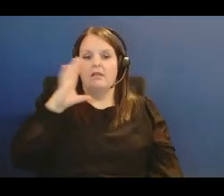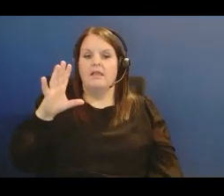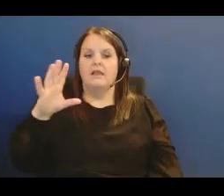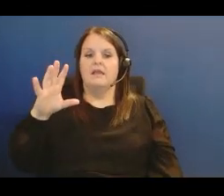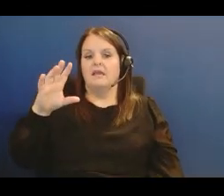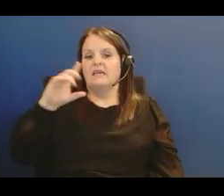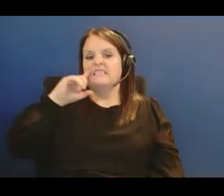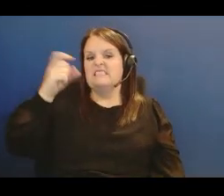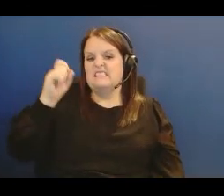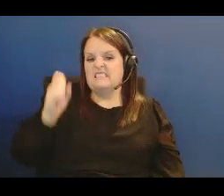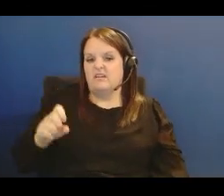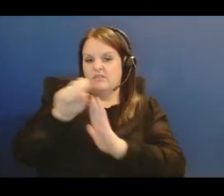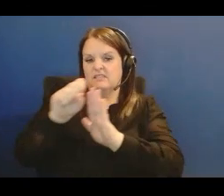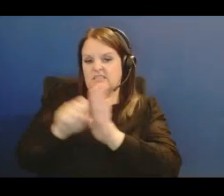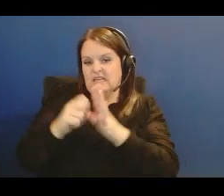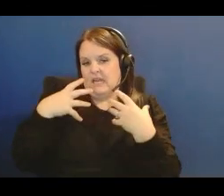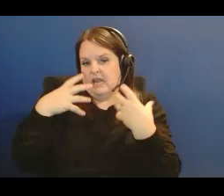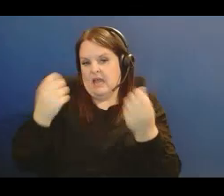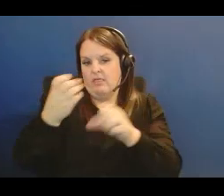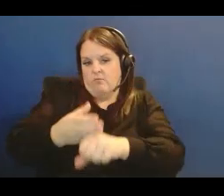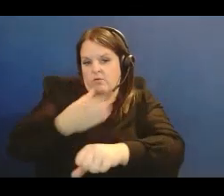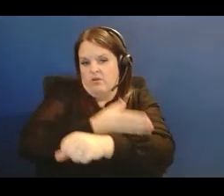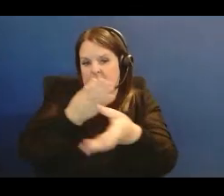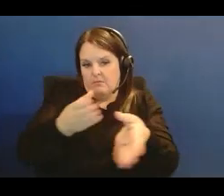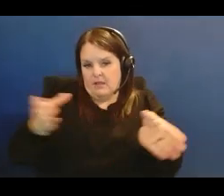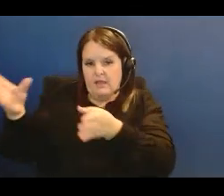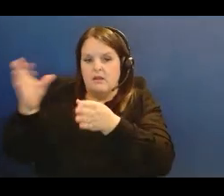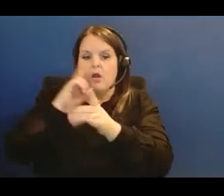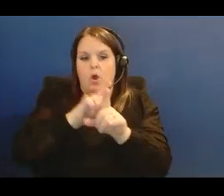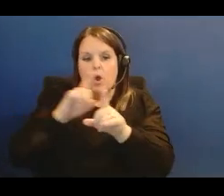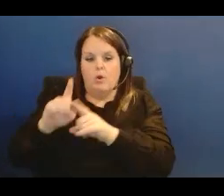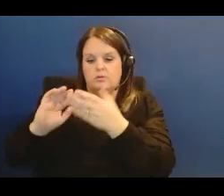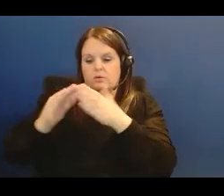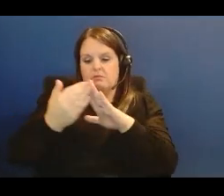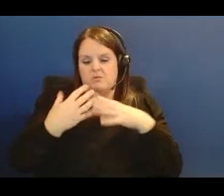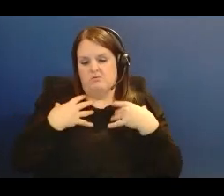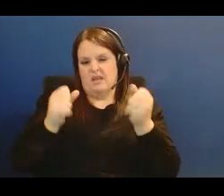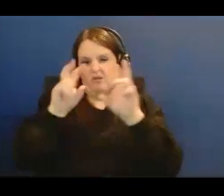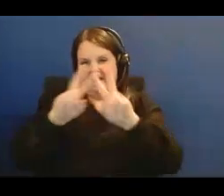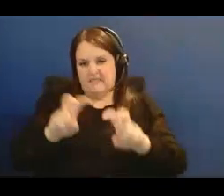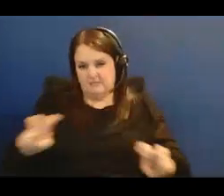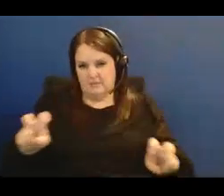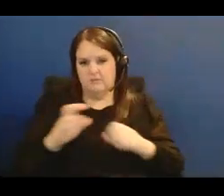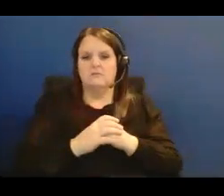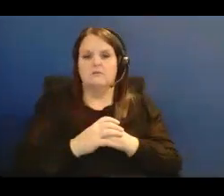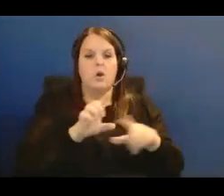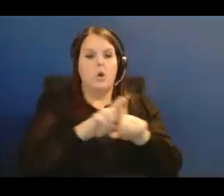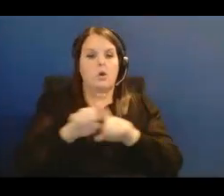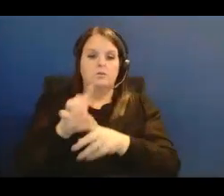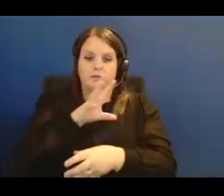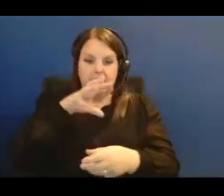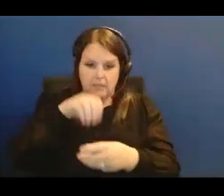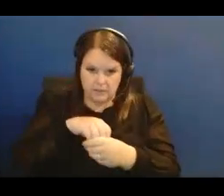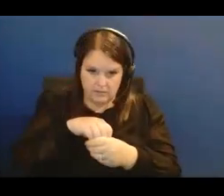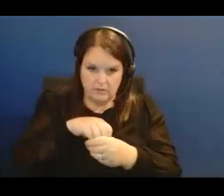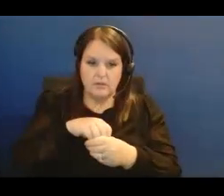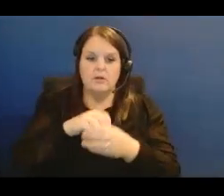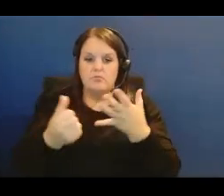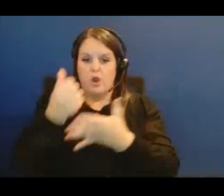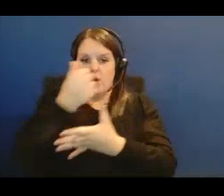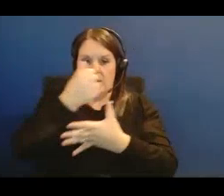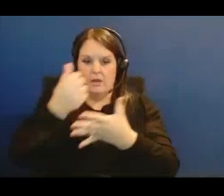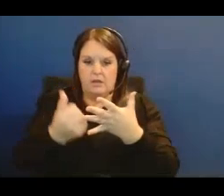as the HHIP or SHIP, and community health assessments. We also continue to incorporate priorities